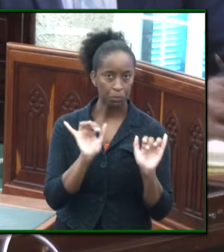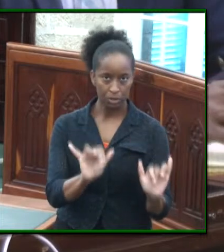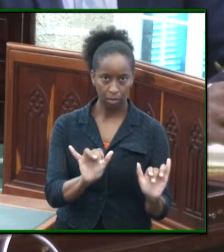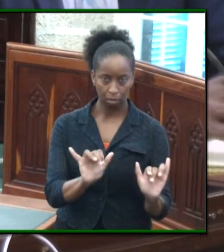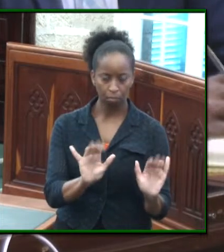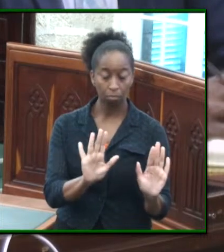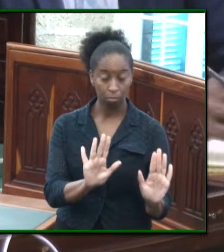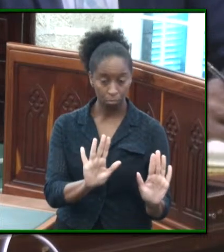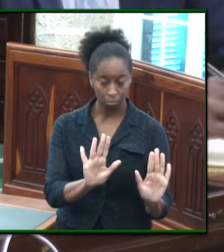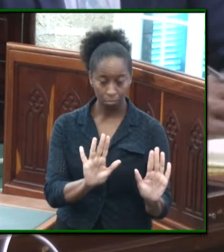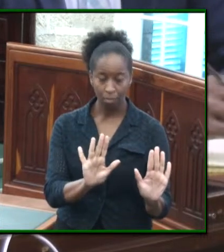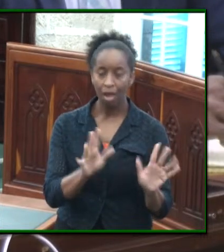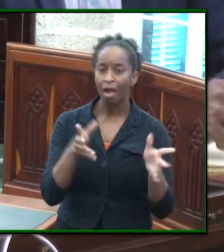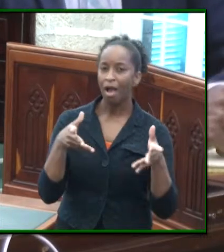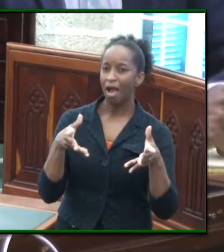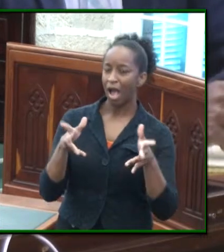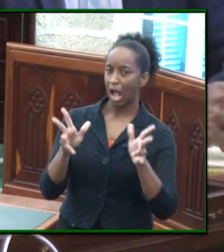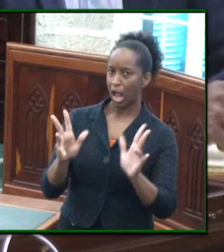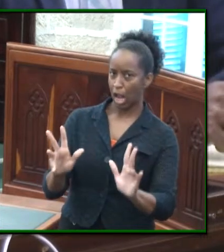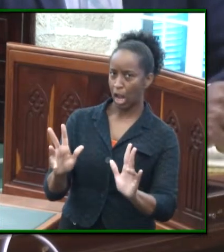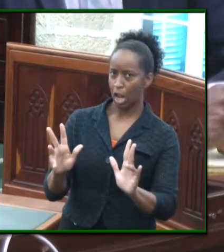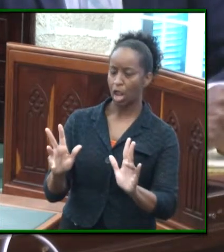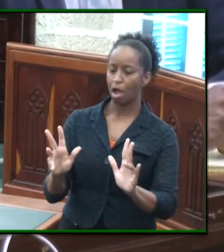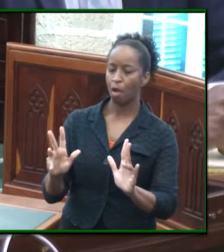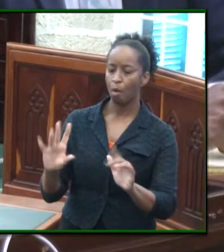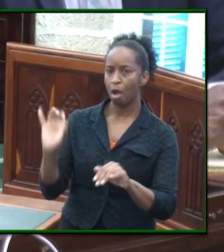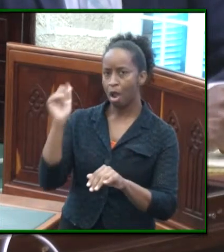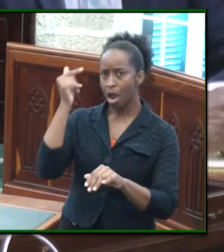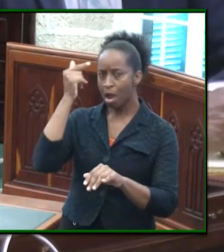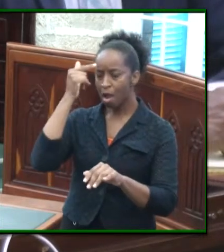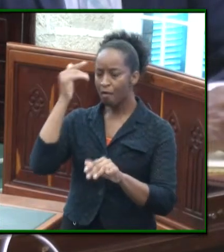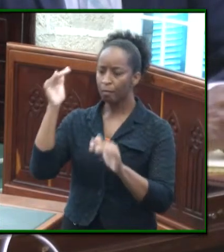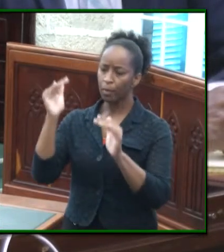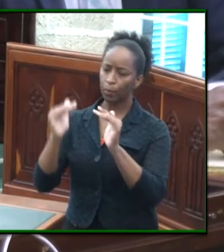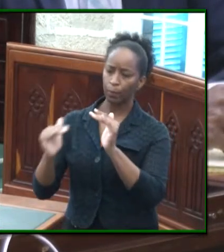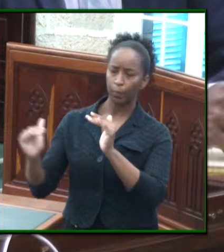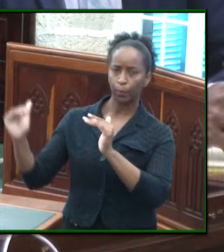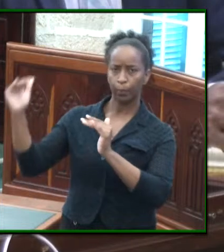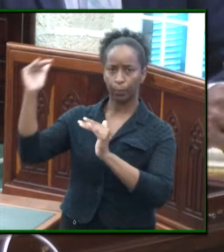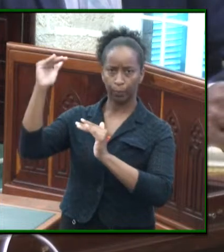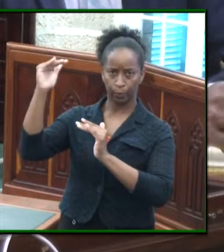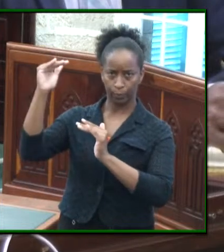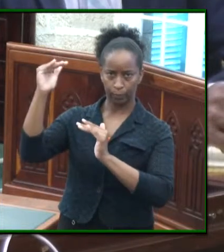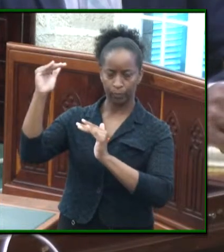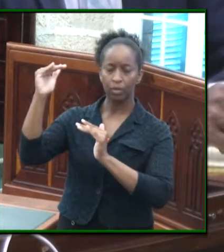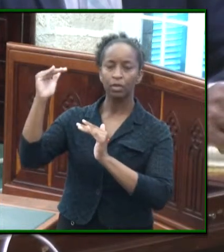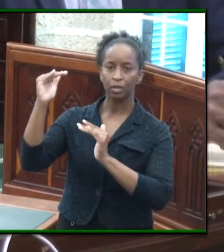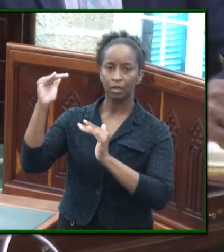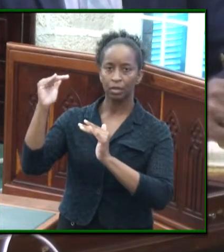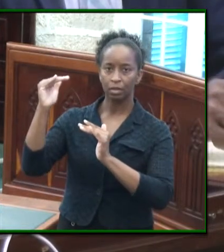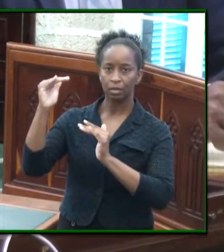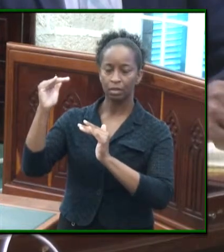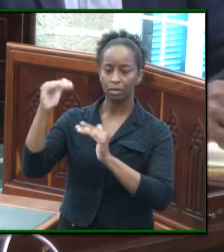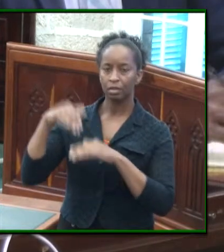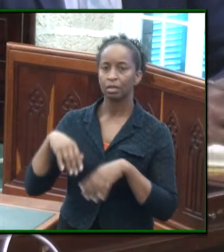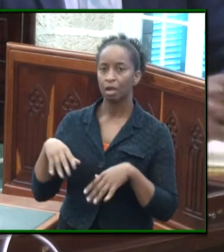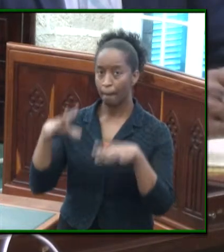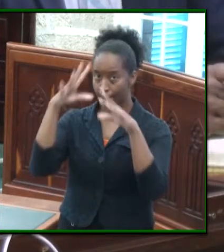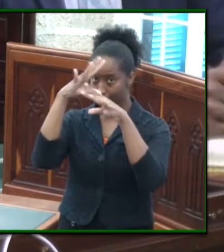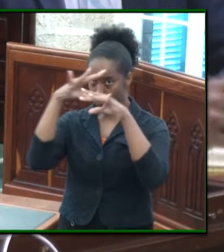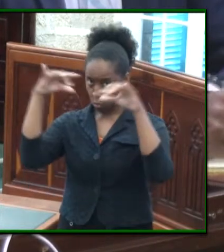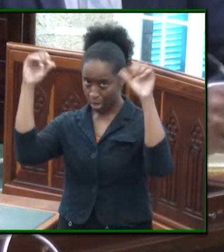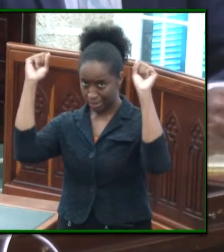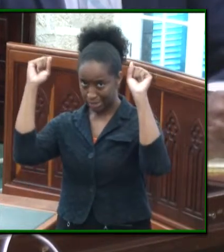Mr. Chairman, Barbados has a constitution that provides for its head of state to